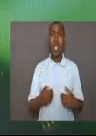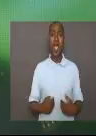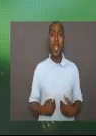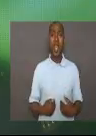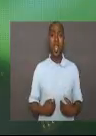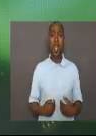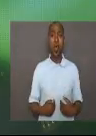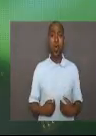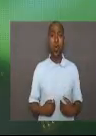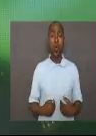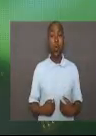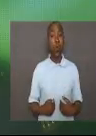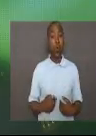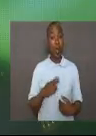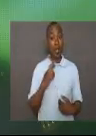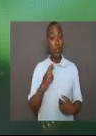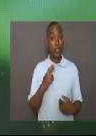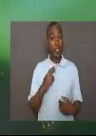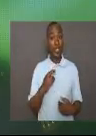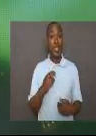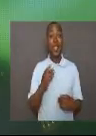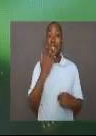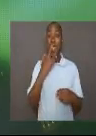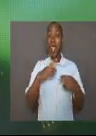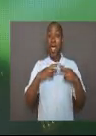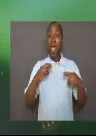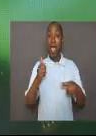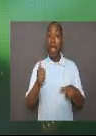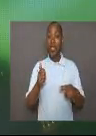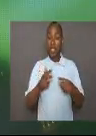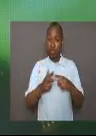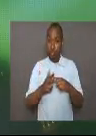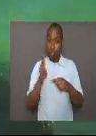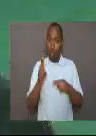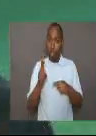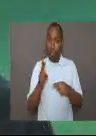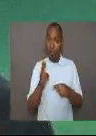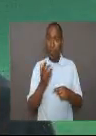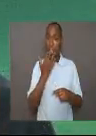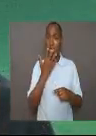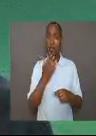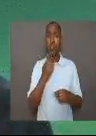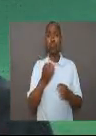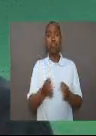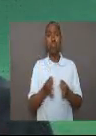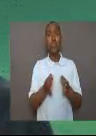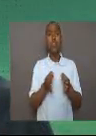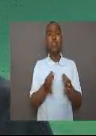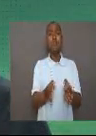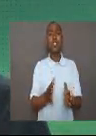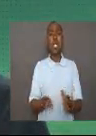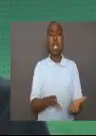artery is cut, blood loss is rapid and difficult to stop.